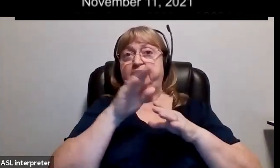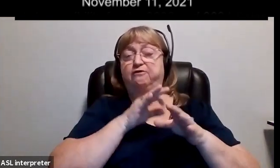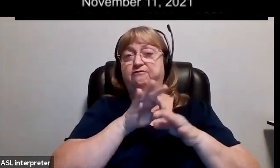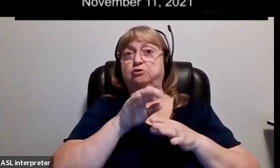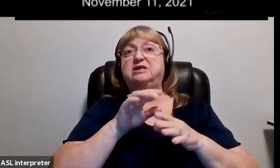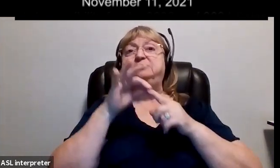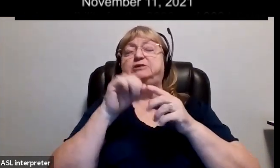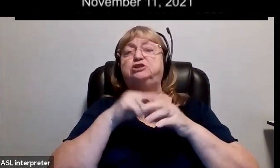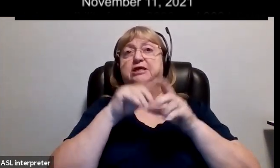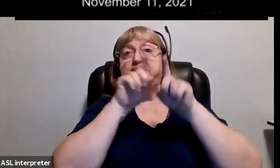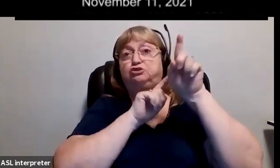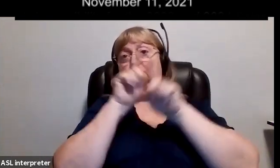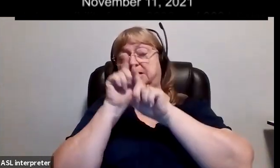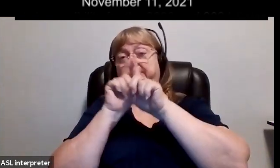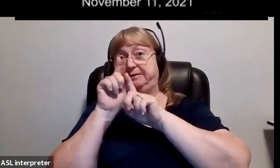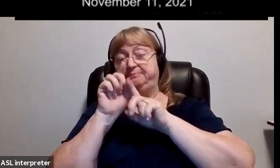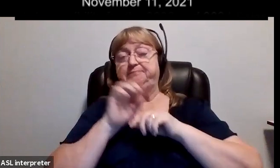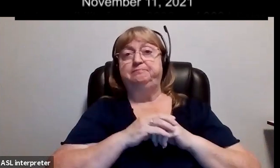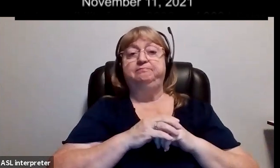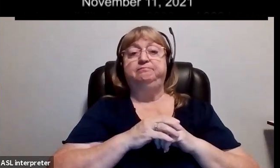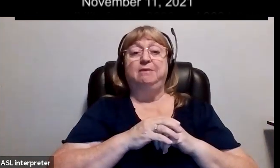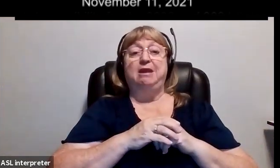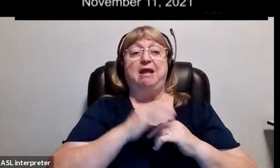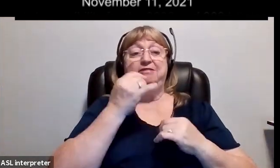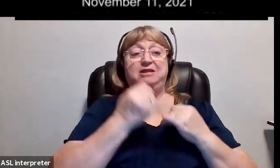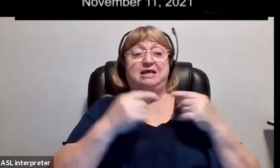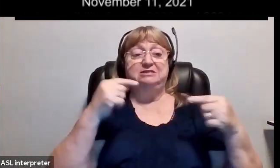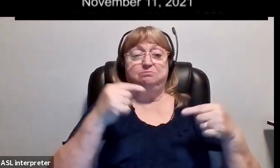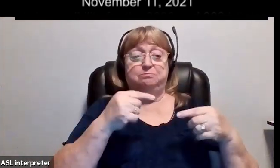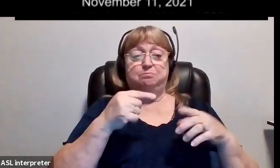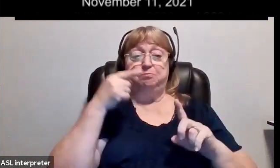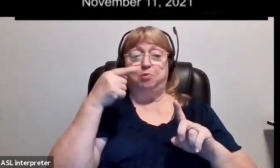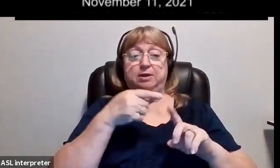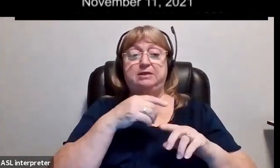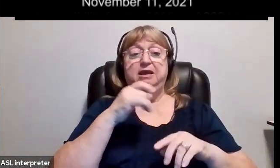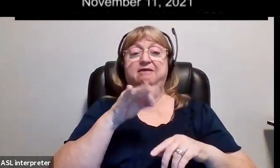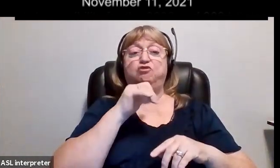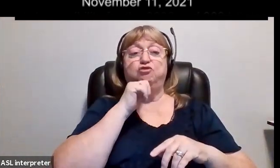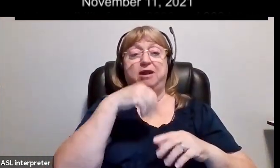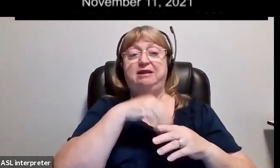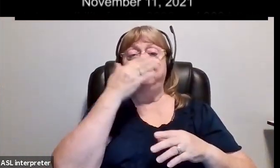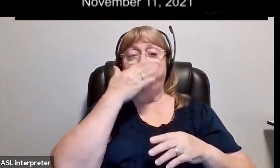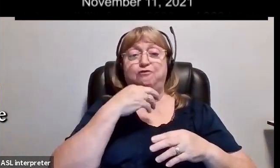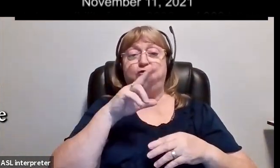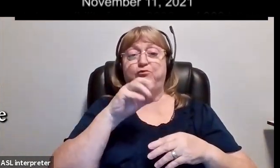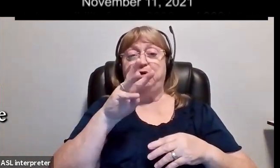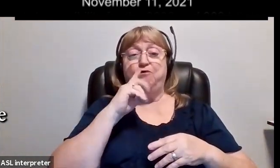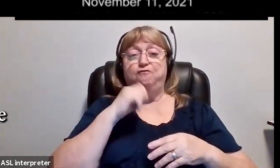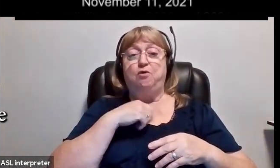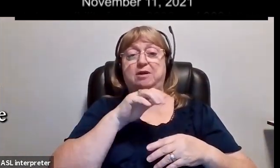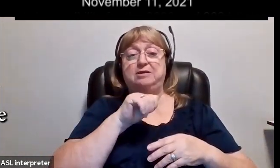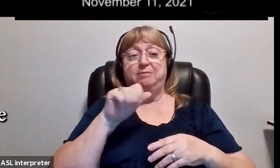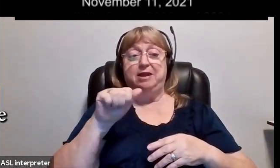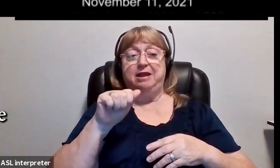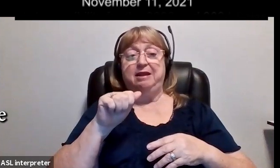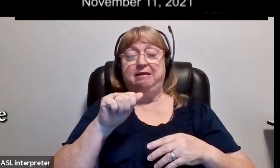astronomy. So, and also I put on my last bullet point on this slide is that if you aren't in the front row at a AAS meeting, is there anyone